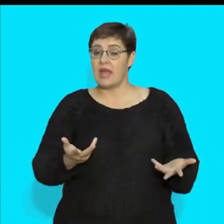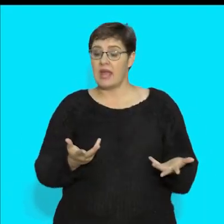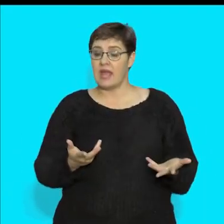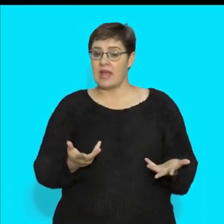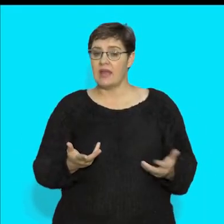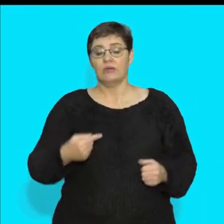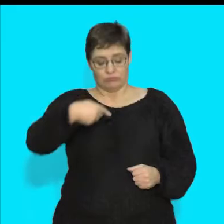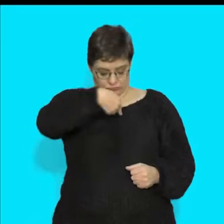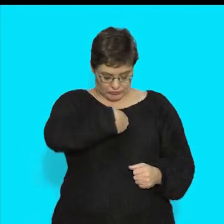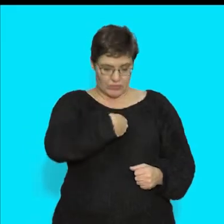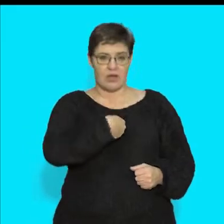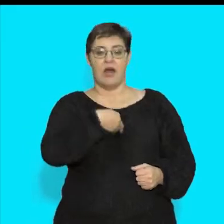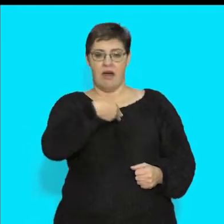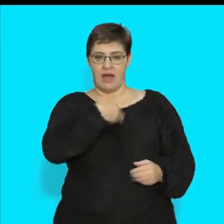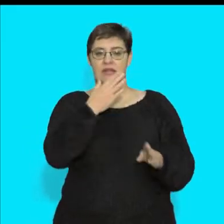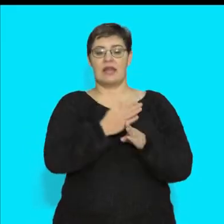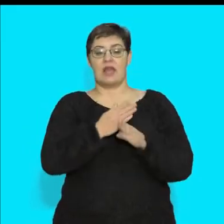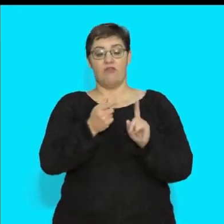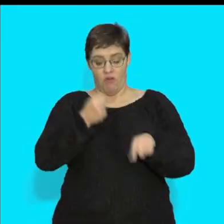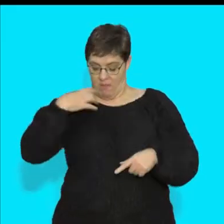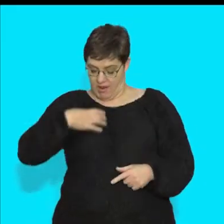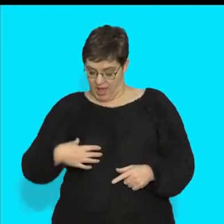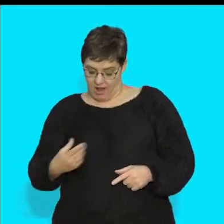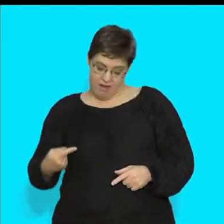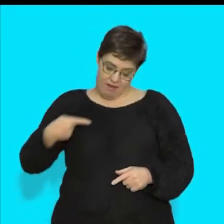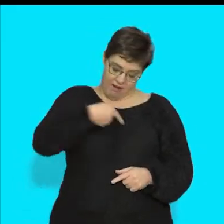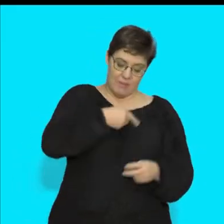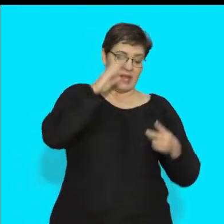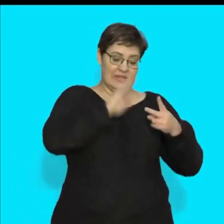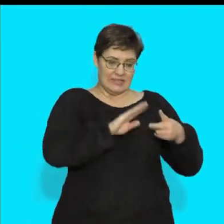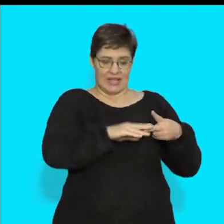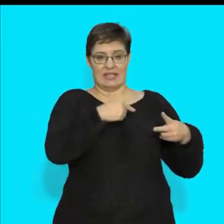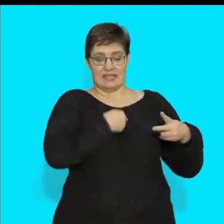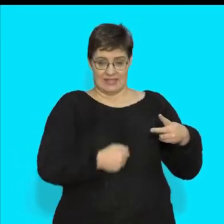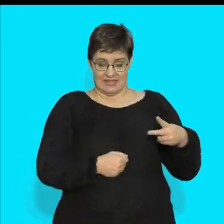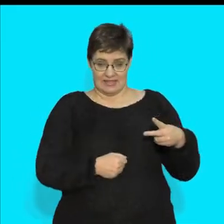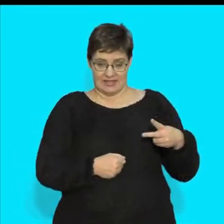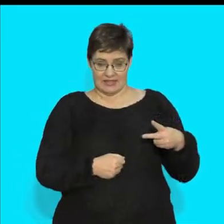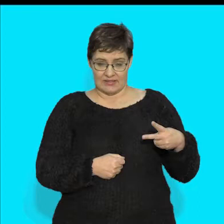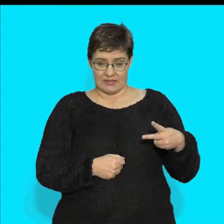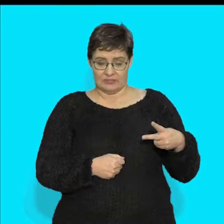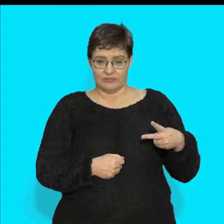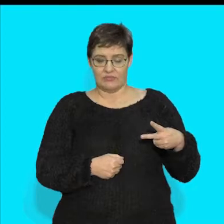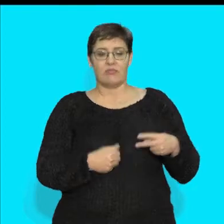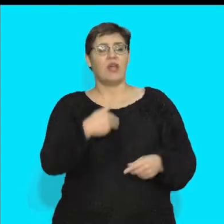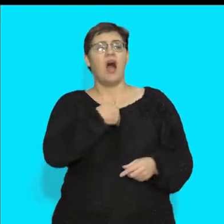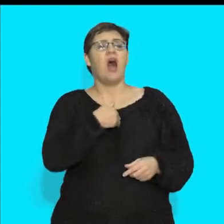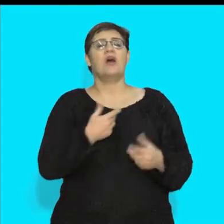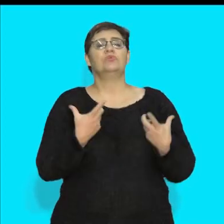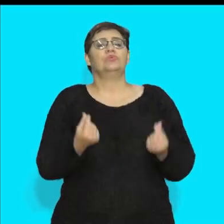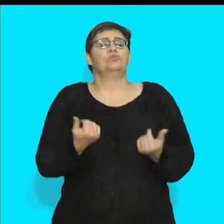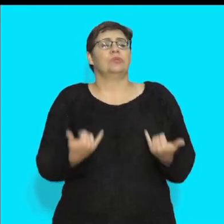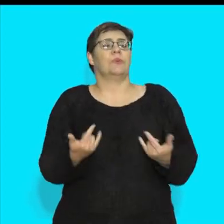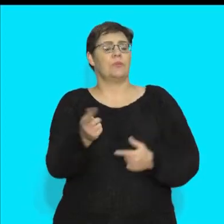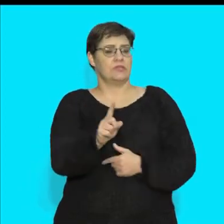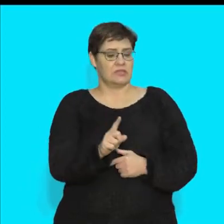to go? To the heart again. Second time around, double circulation. What does